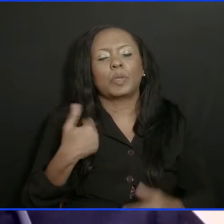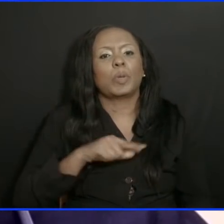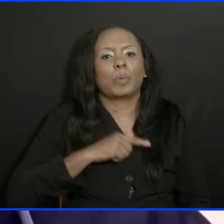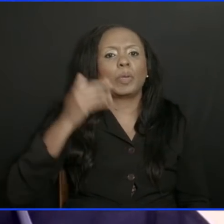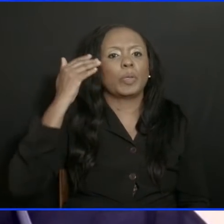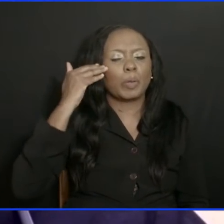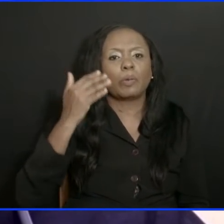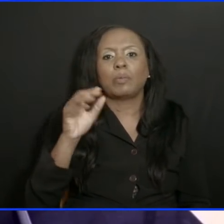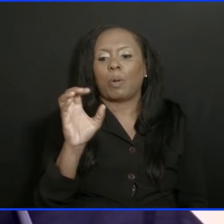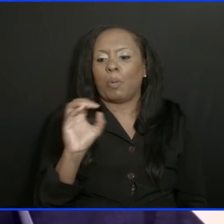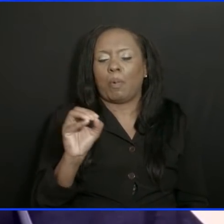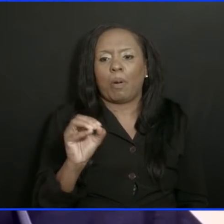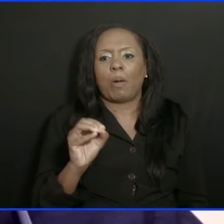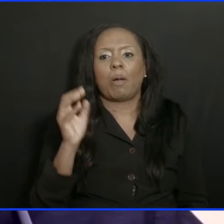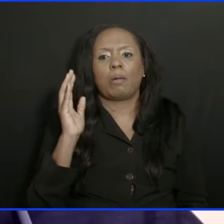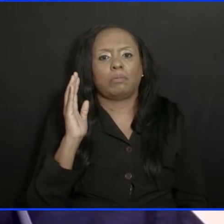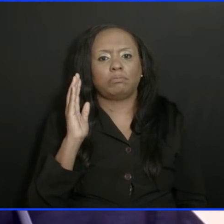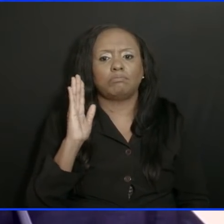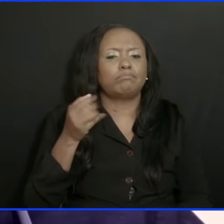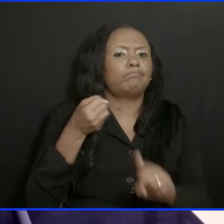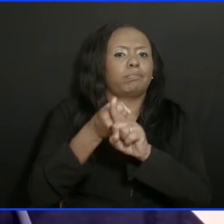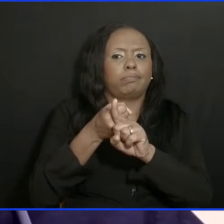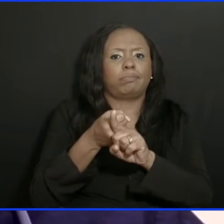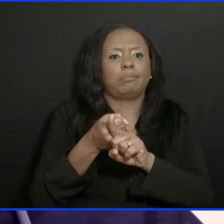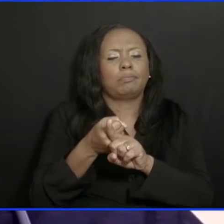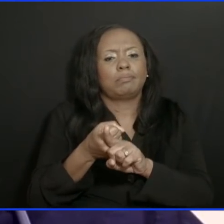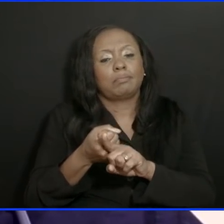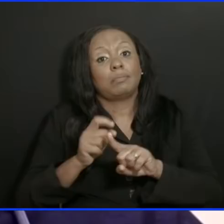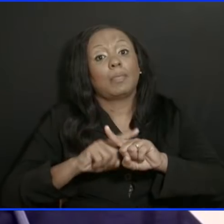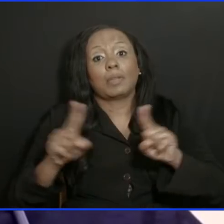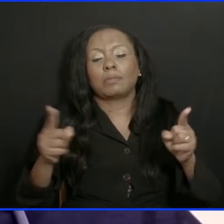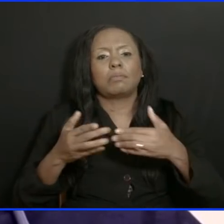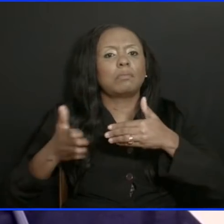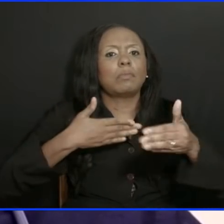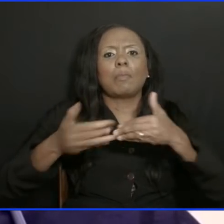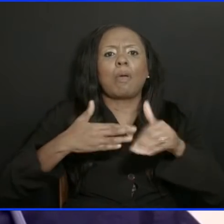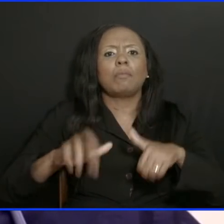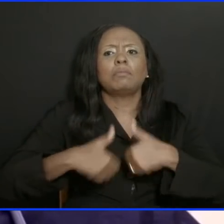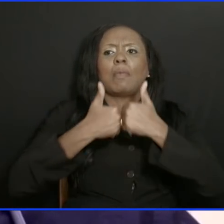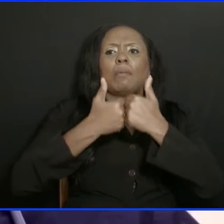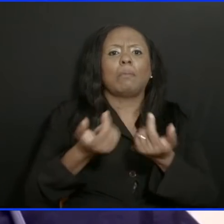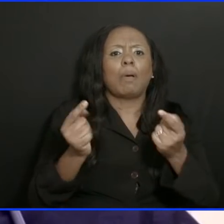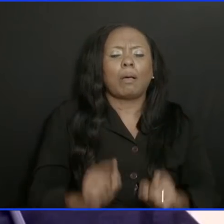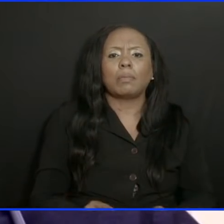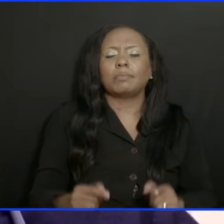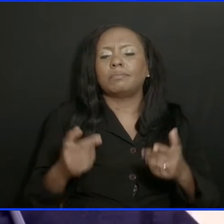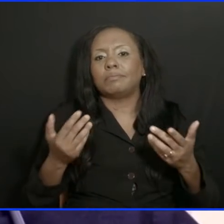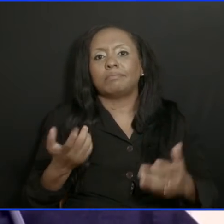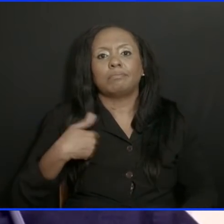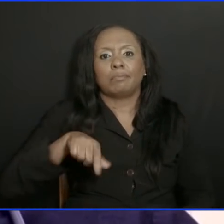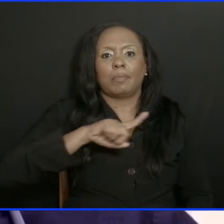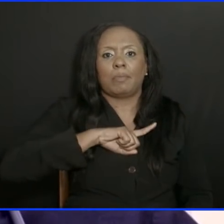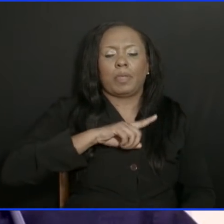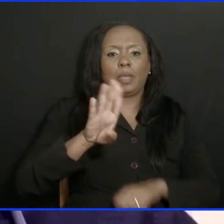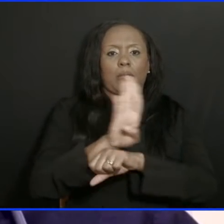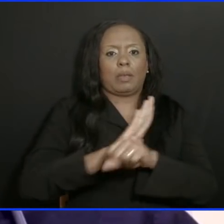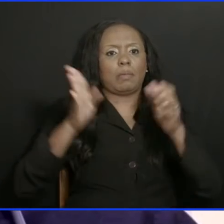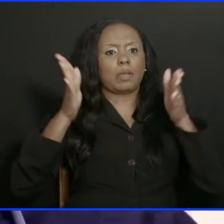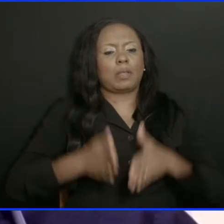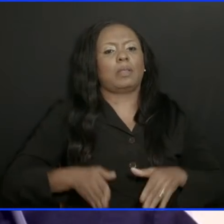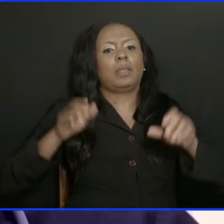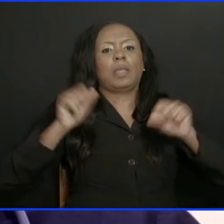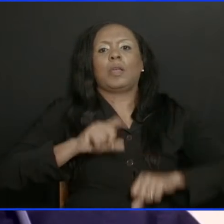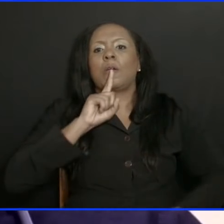before. But I think you need to understand that whatever challenges come, that certainly we as countrymen can soar above